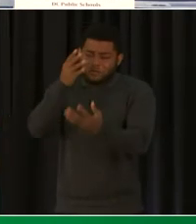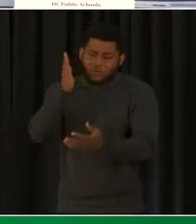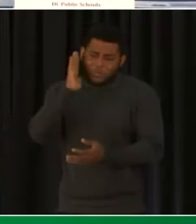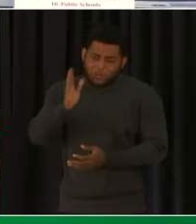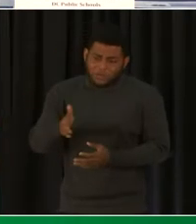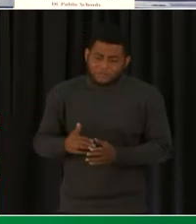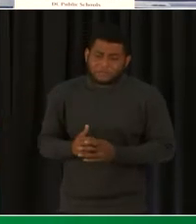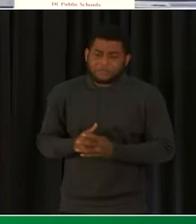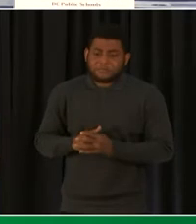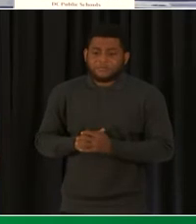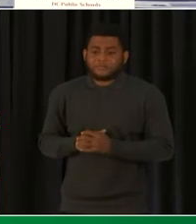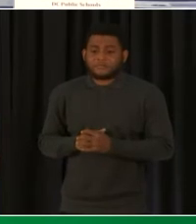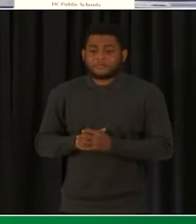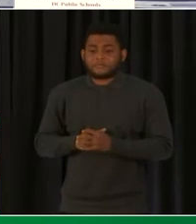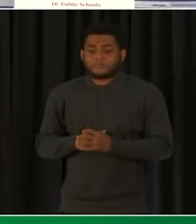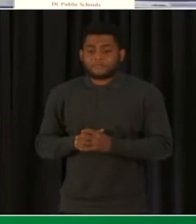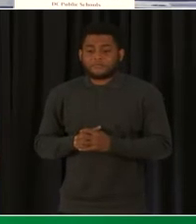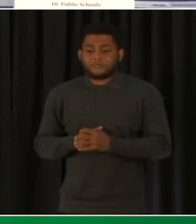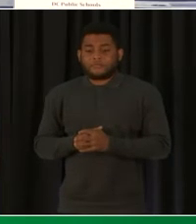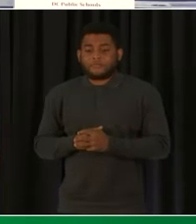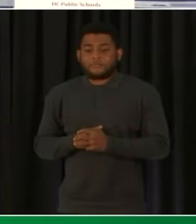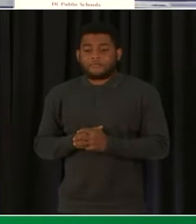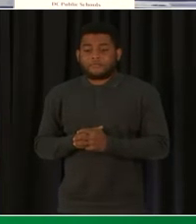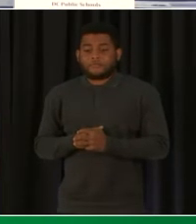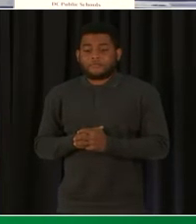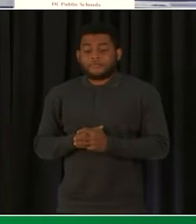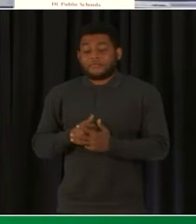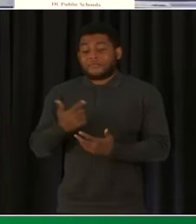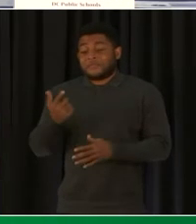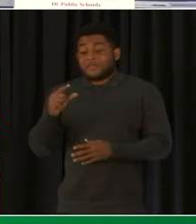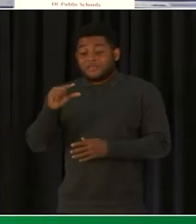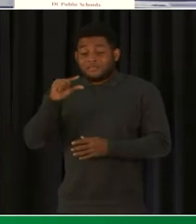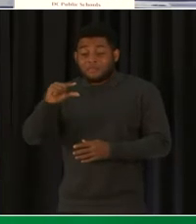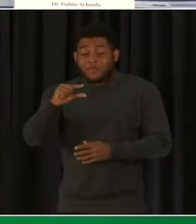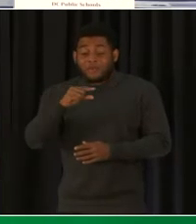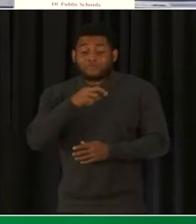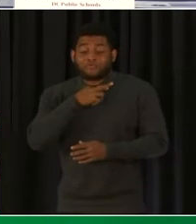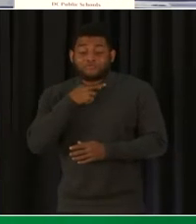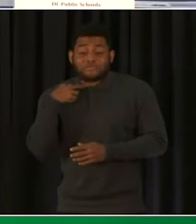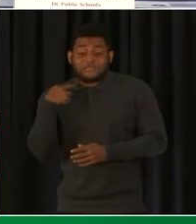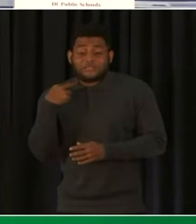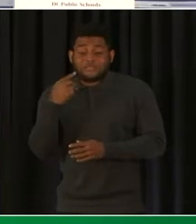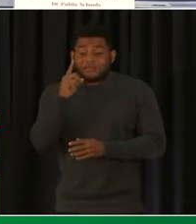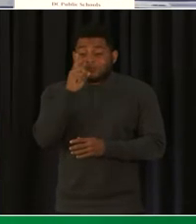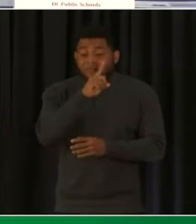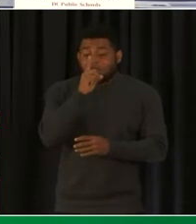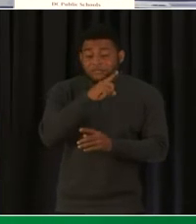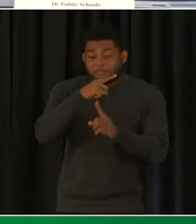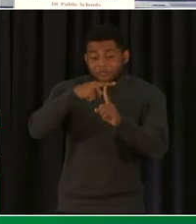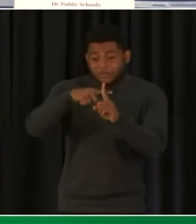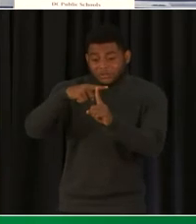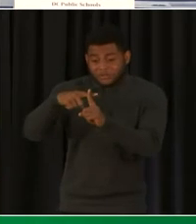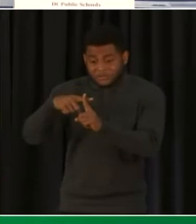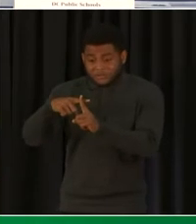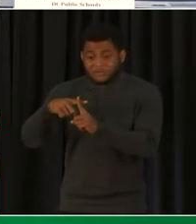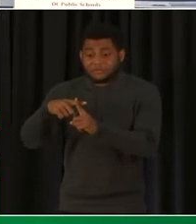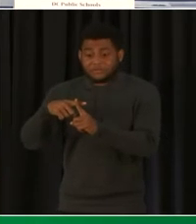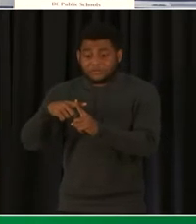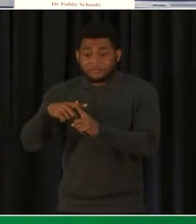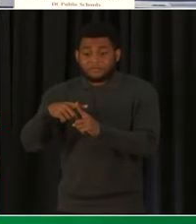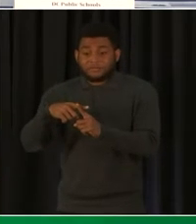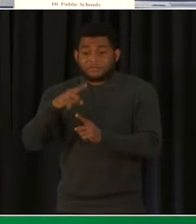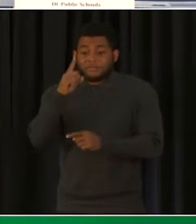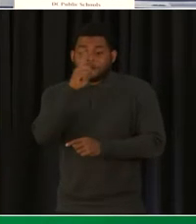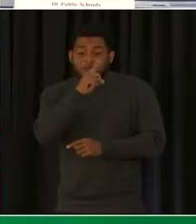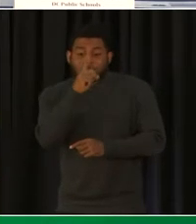lab test, there is this small risk of inconclusive false positives or false negatives. In the event of any